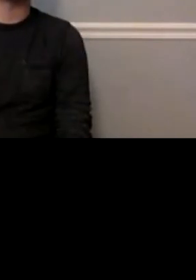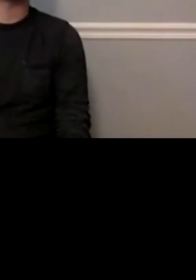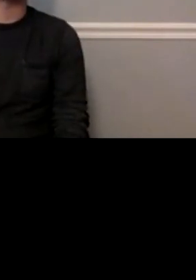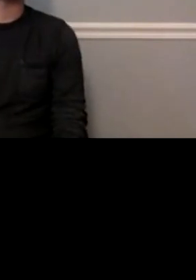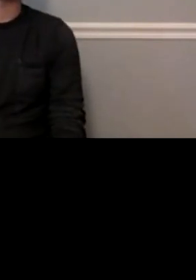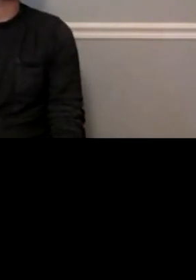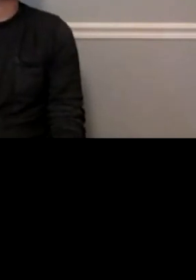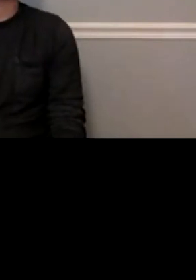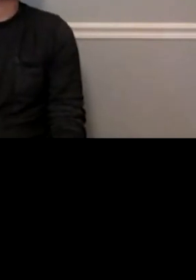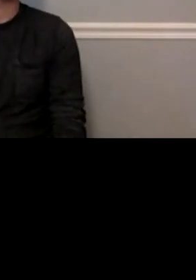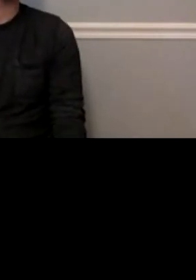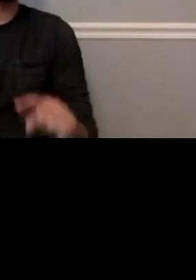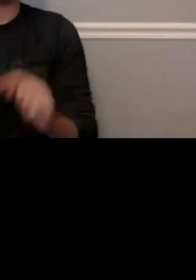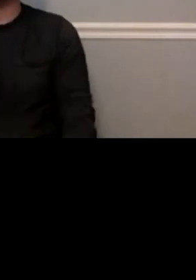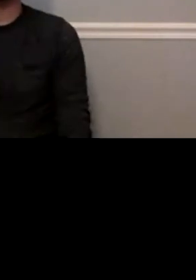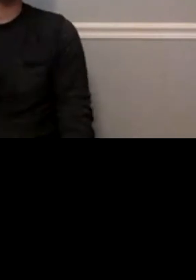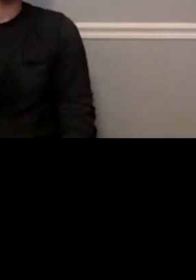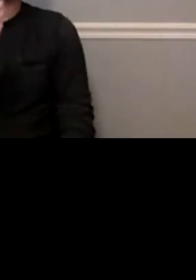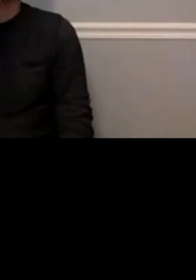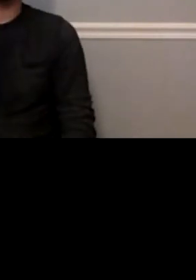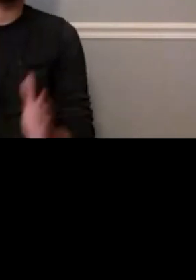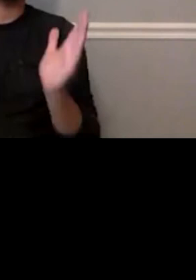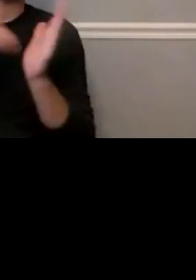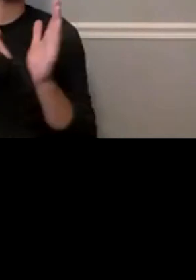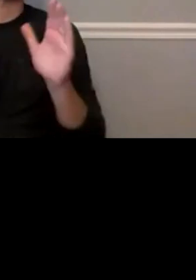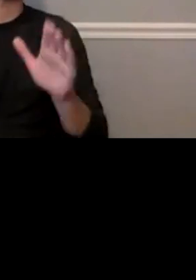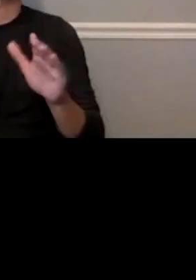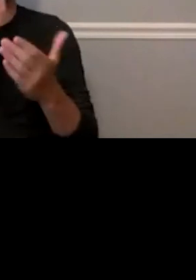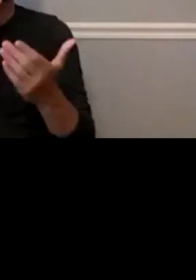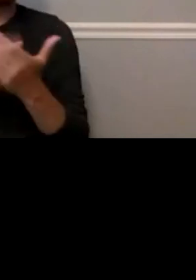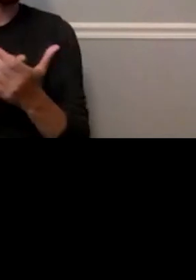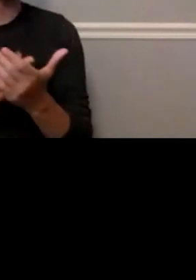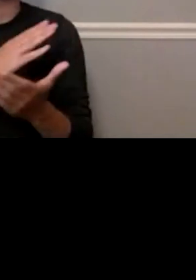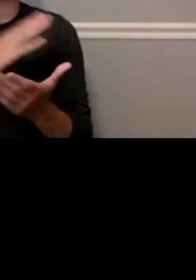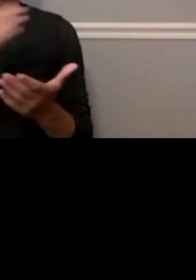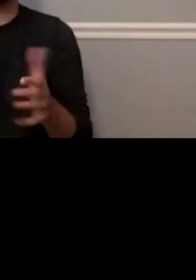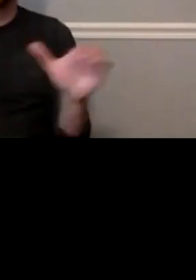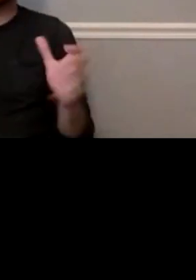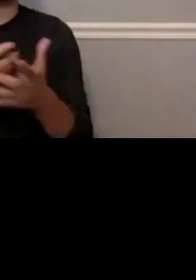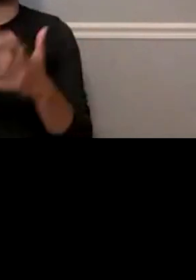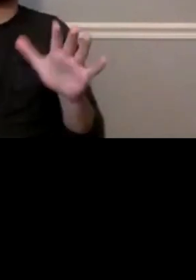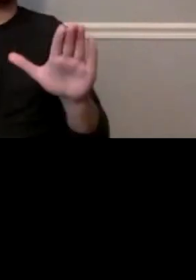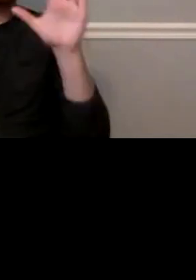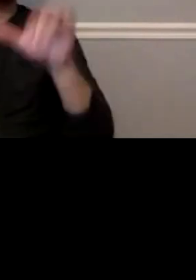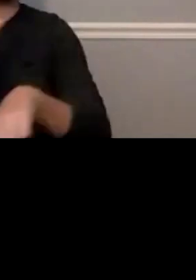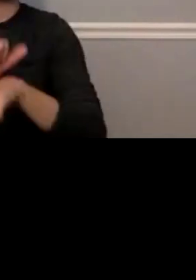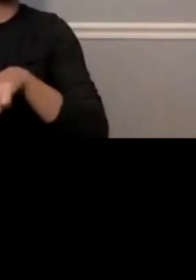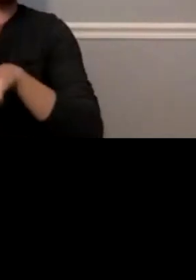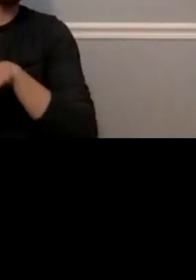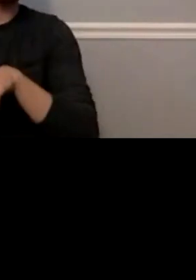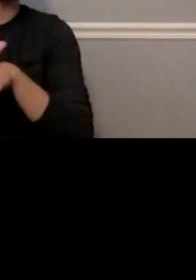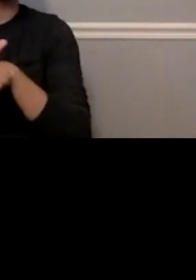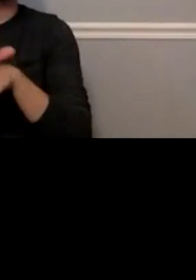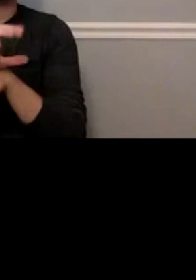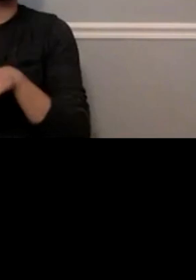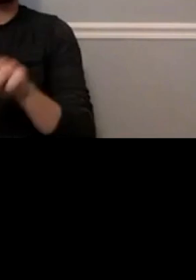Okay. But okay. Well, thank you again, though. This was good, and you're doing a lot of great work, and I